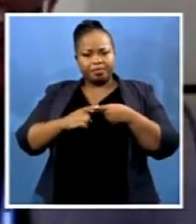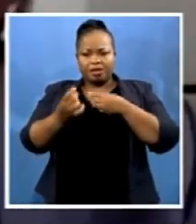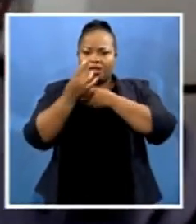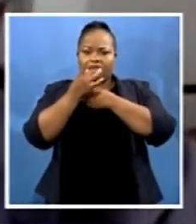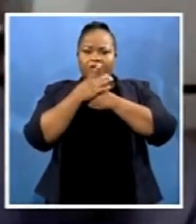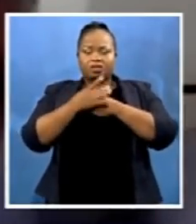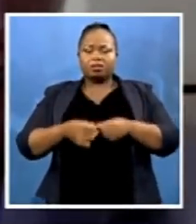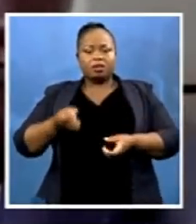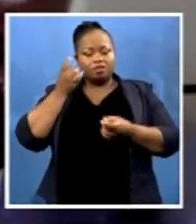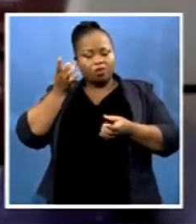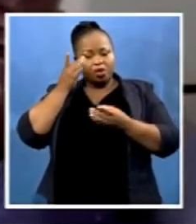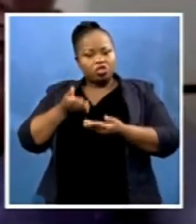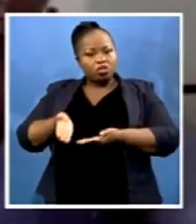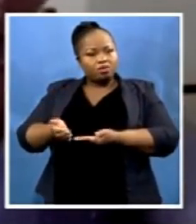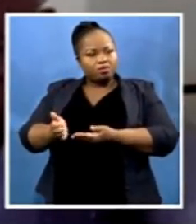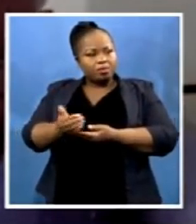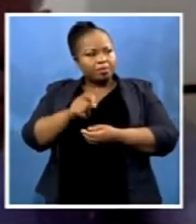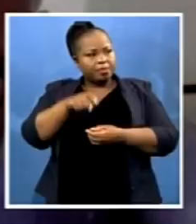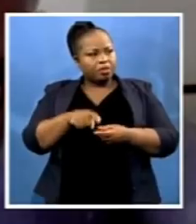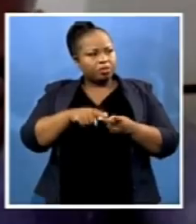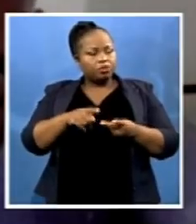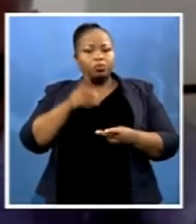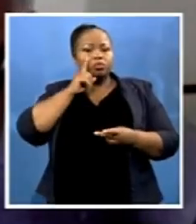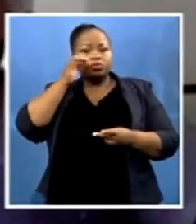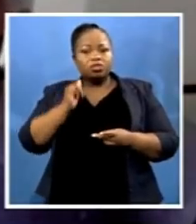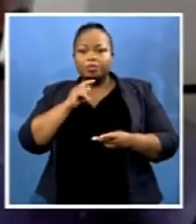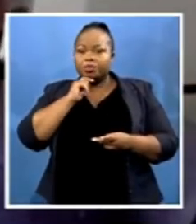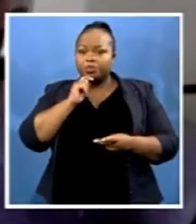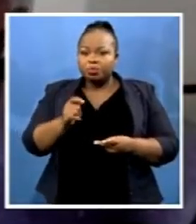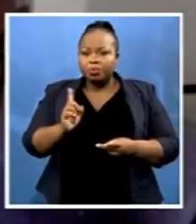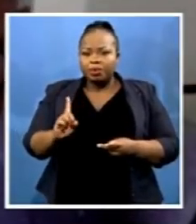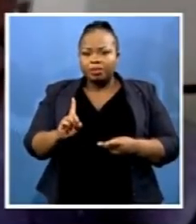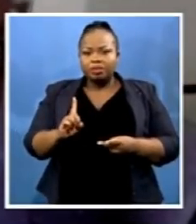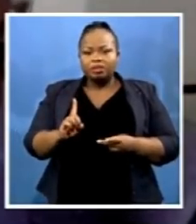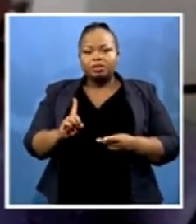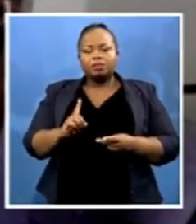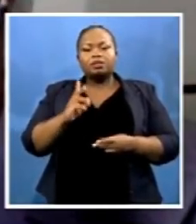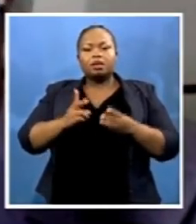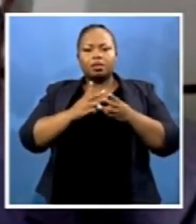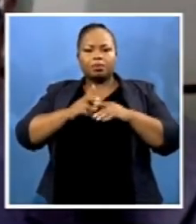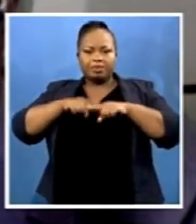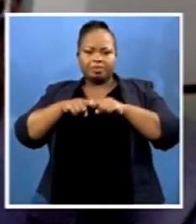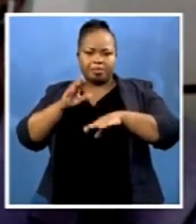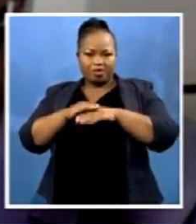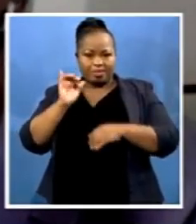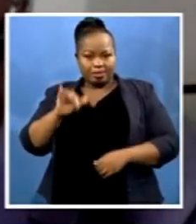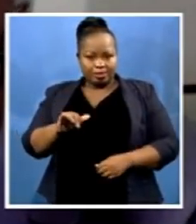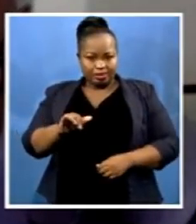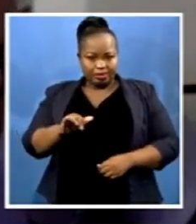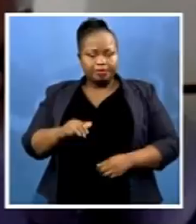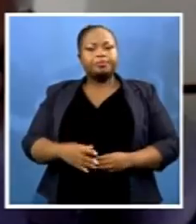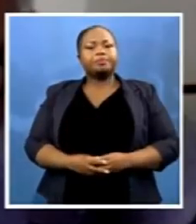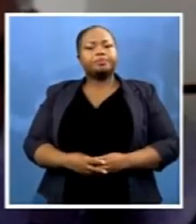our populations, and also guide on that. What we realized from the very beginning is